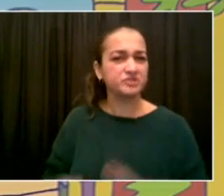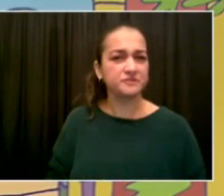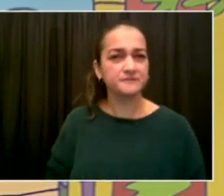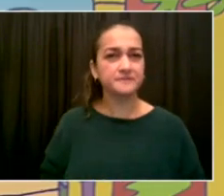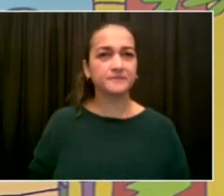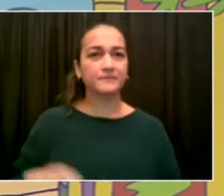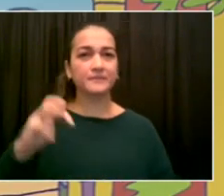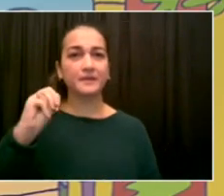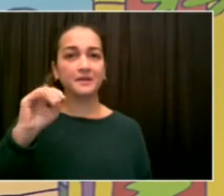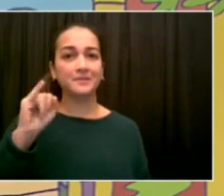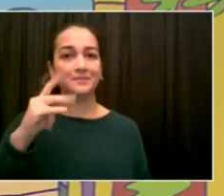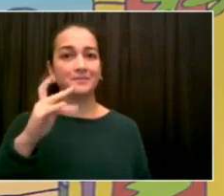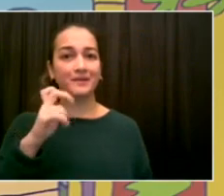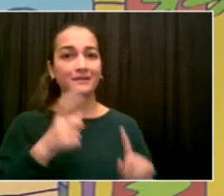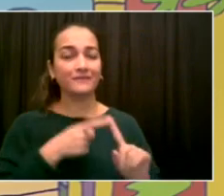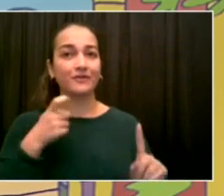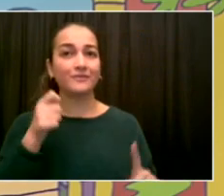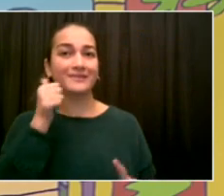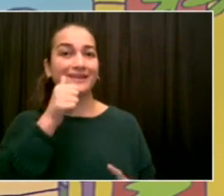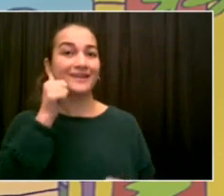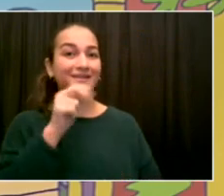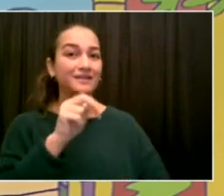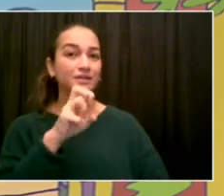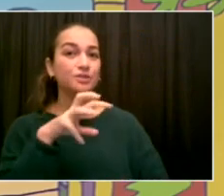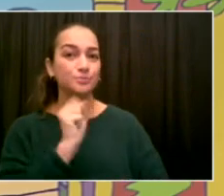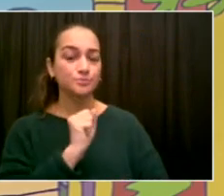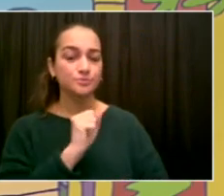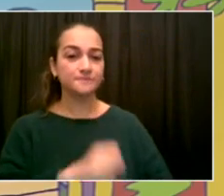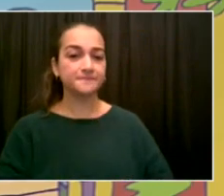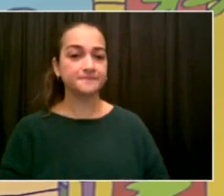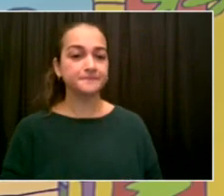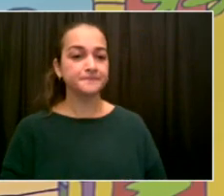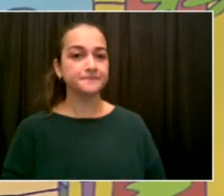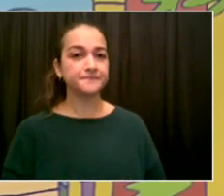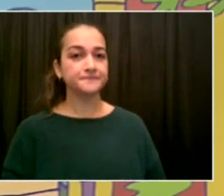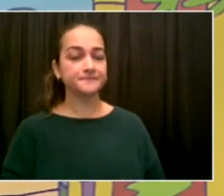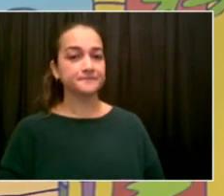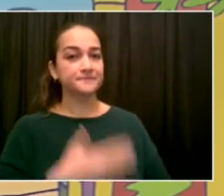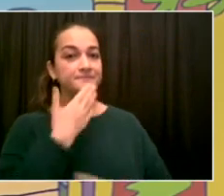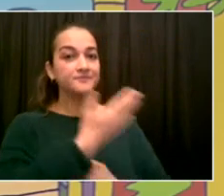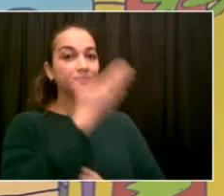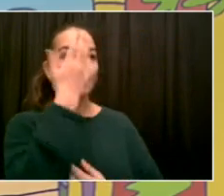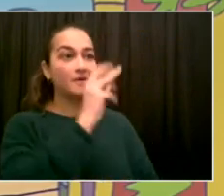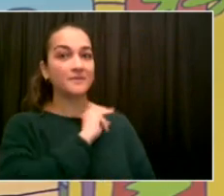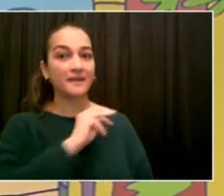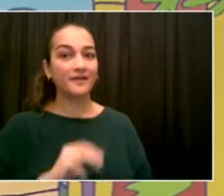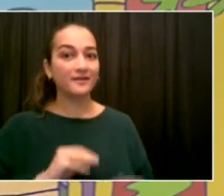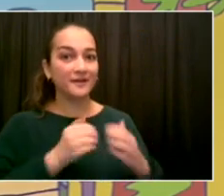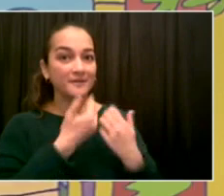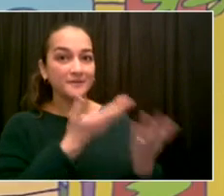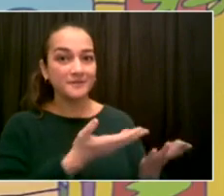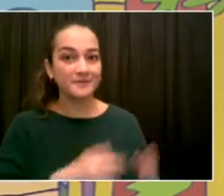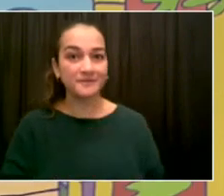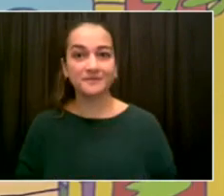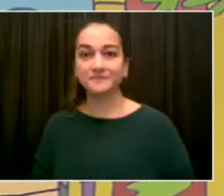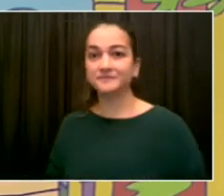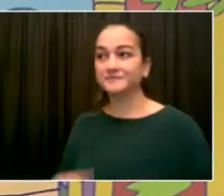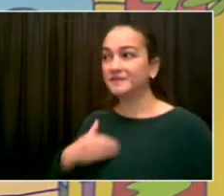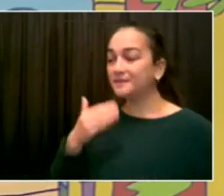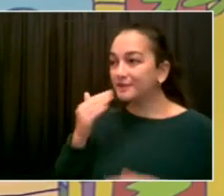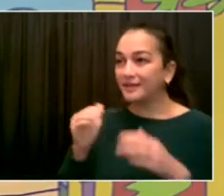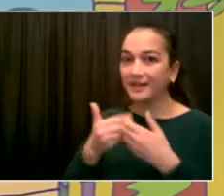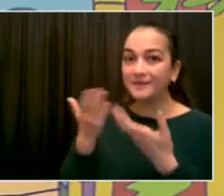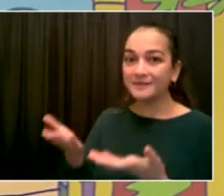Hey, good morning, Mr. Mayor. How you doing? I'm doing good, Michael. How are you? I'm doing good.